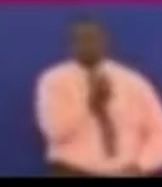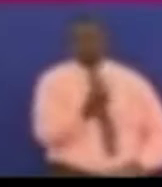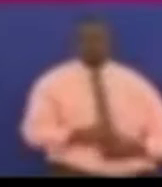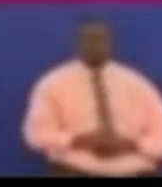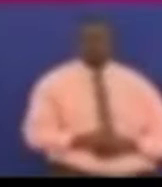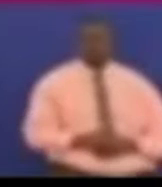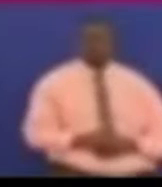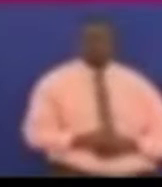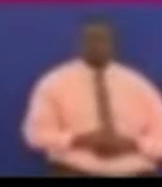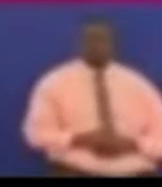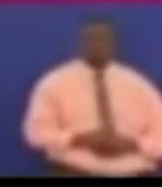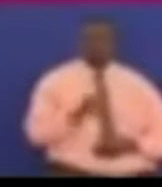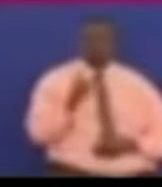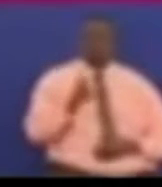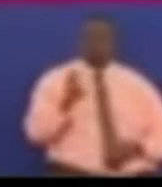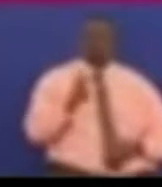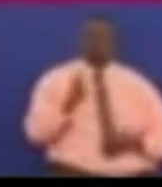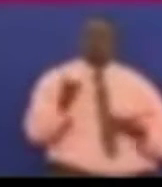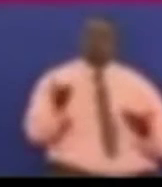Where are you?